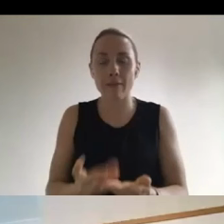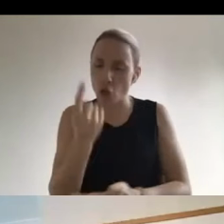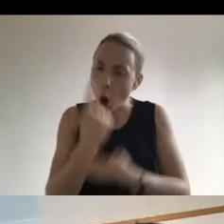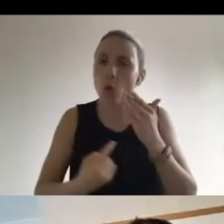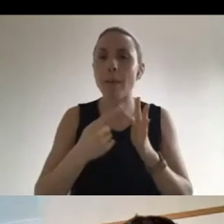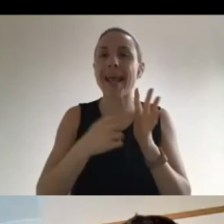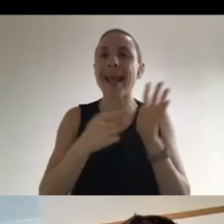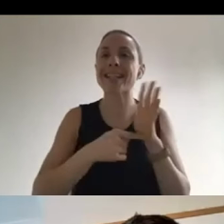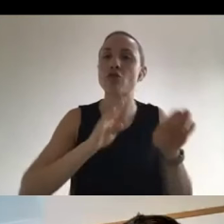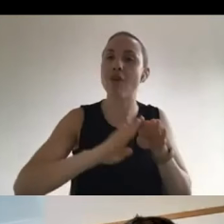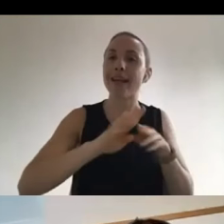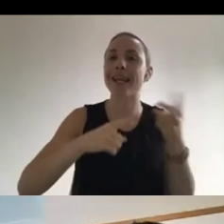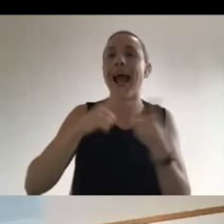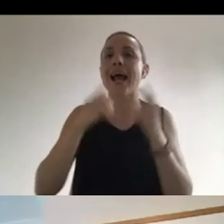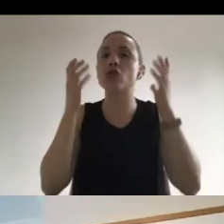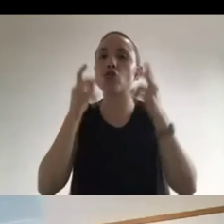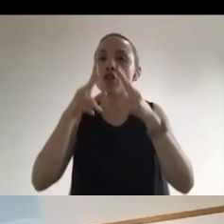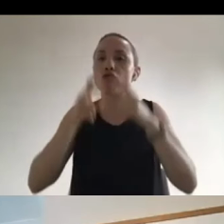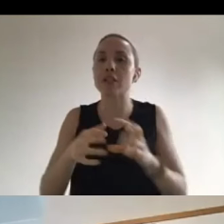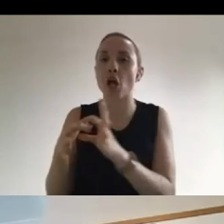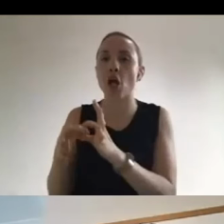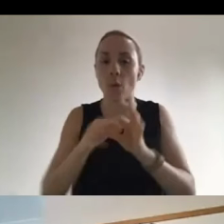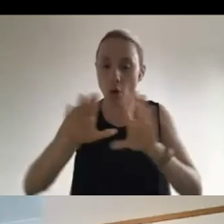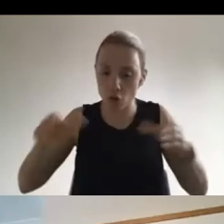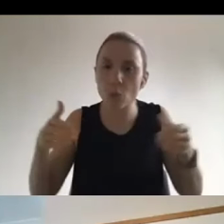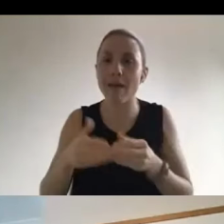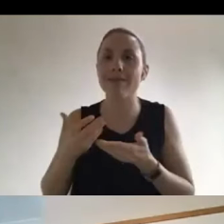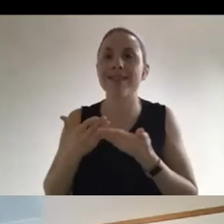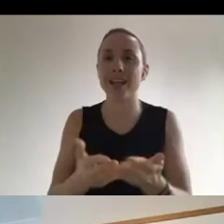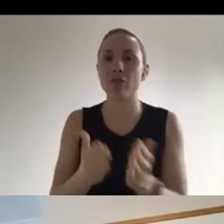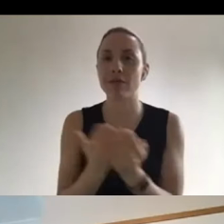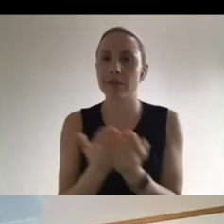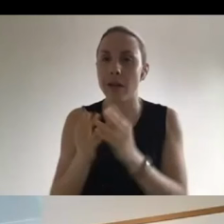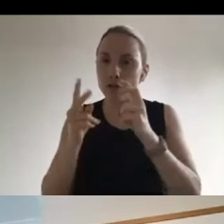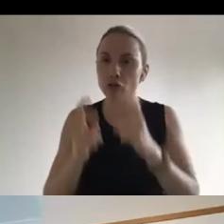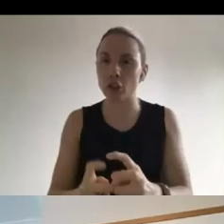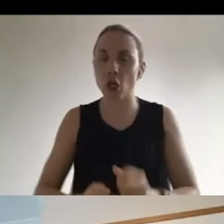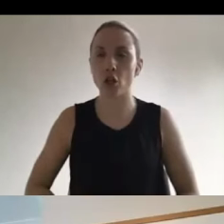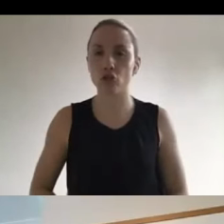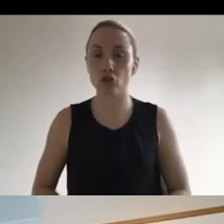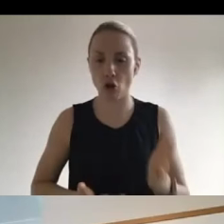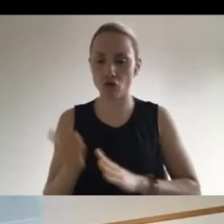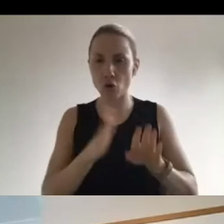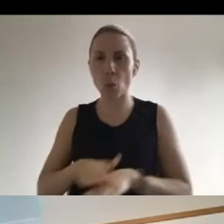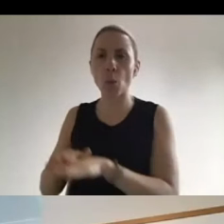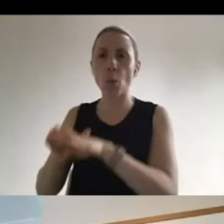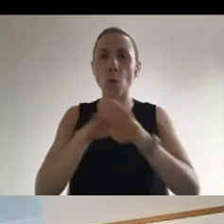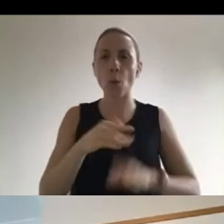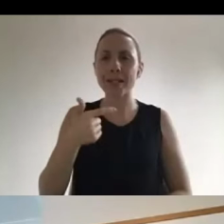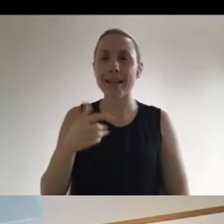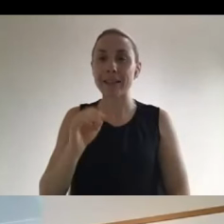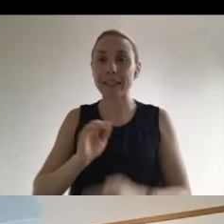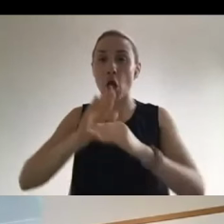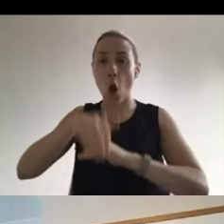and audiology research networks across, at the moment, more than 70 hospitals in the UK. And